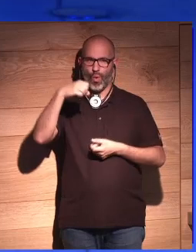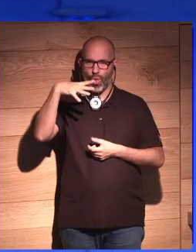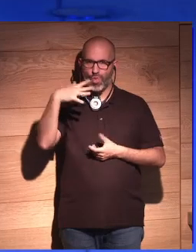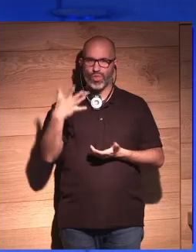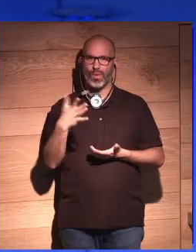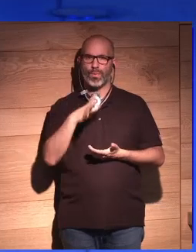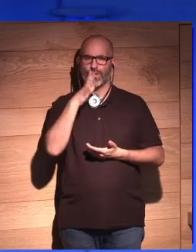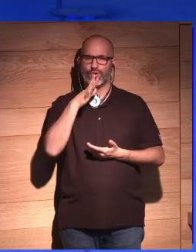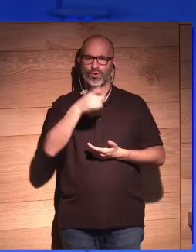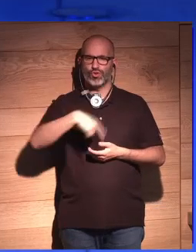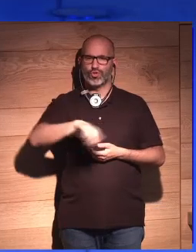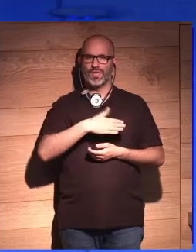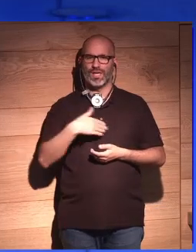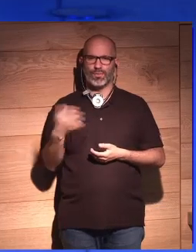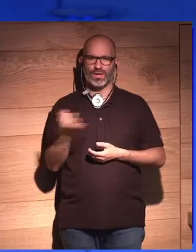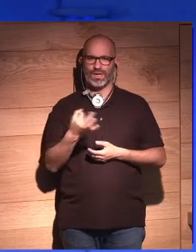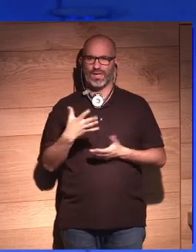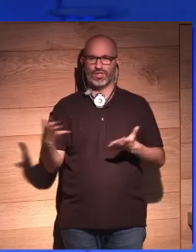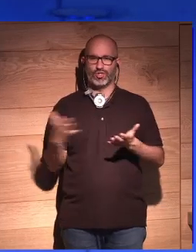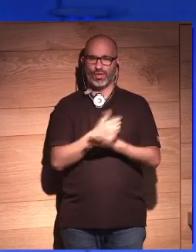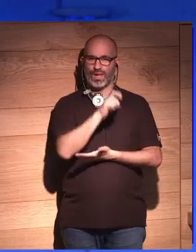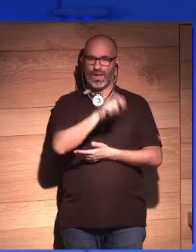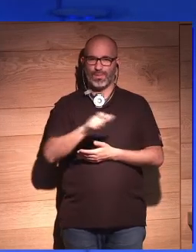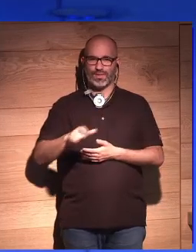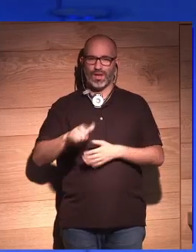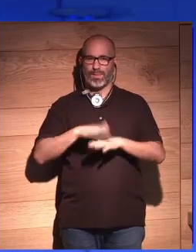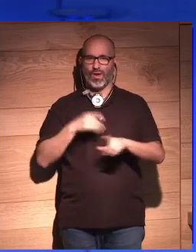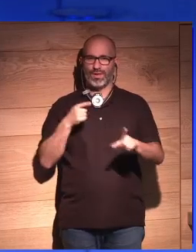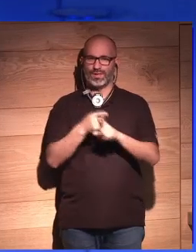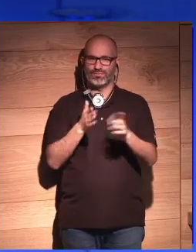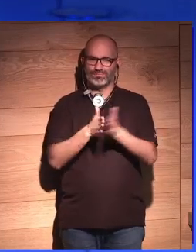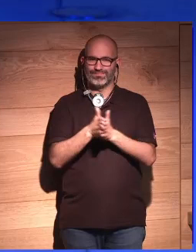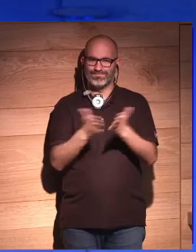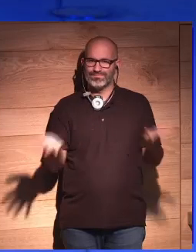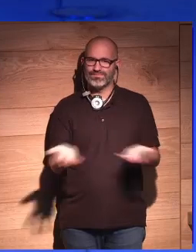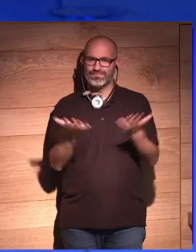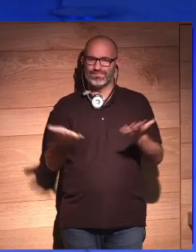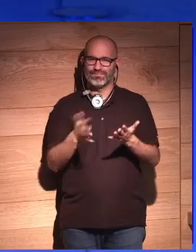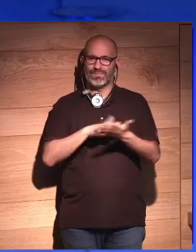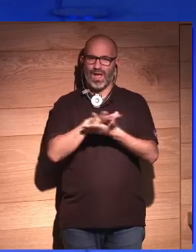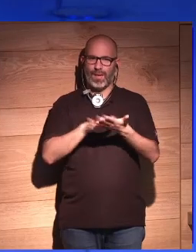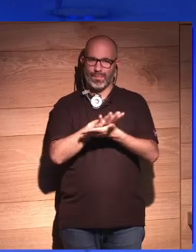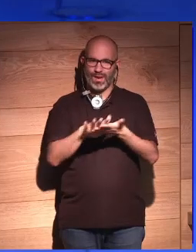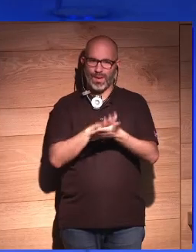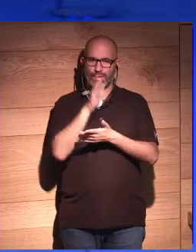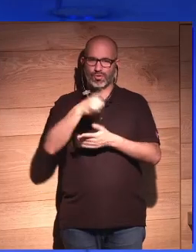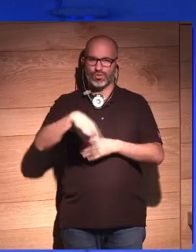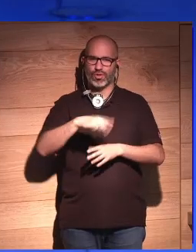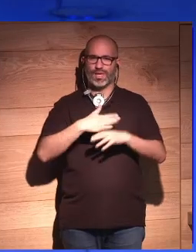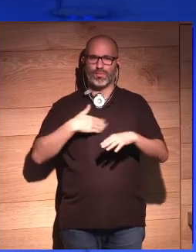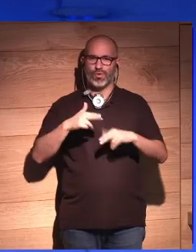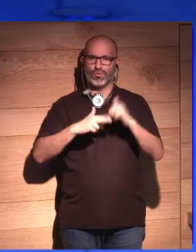each other to be able to talk. The idea, the philosophy behind this is to build a venue to